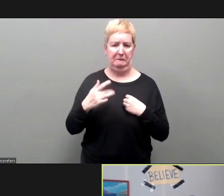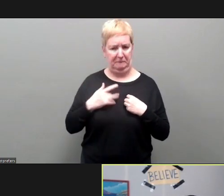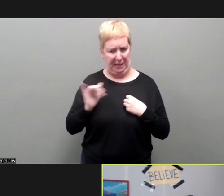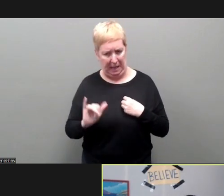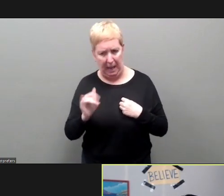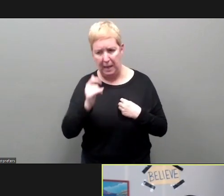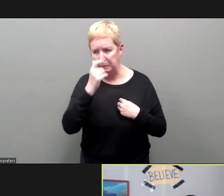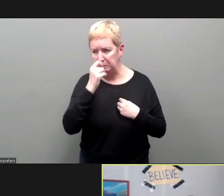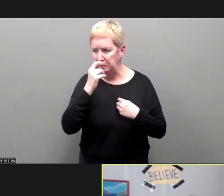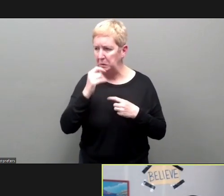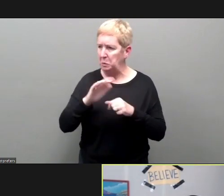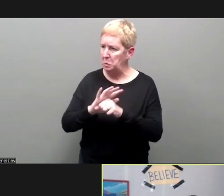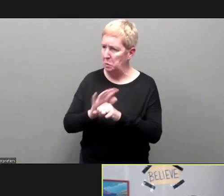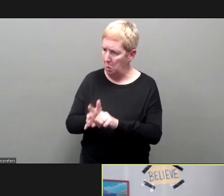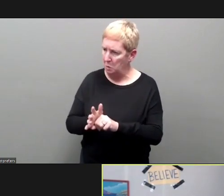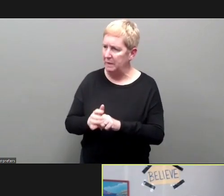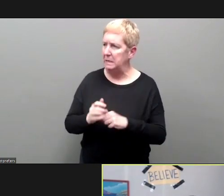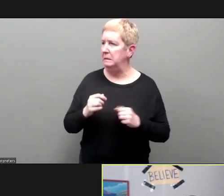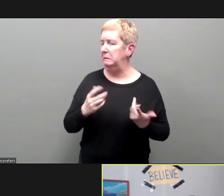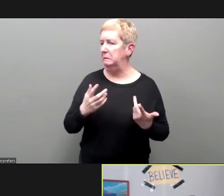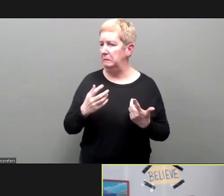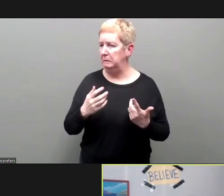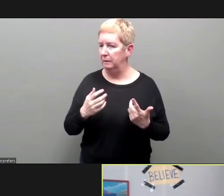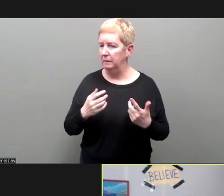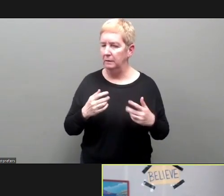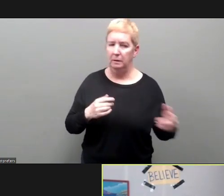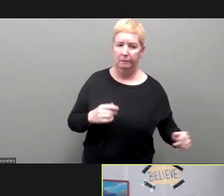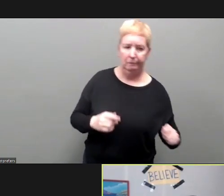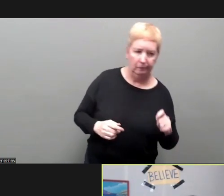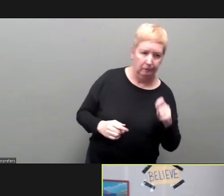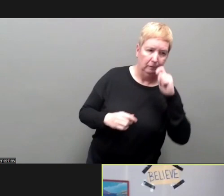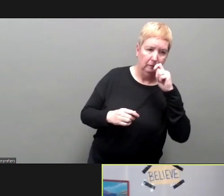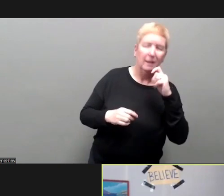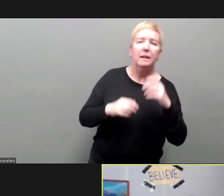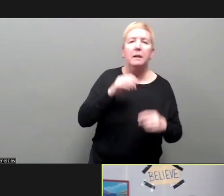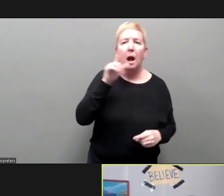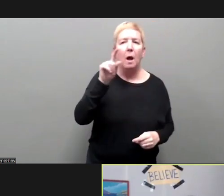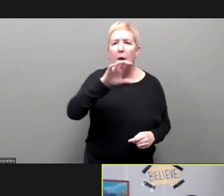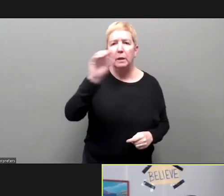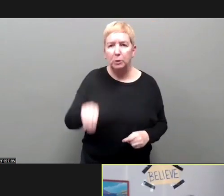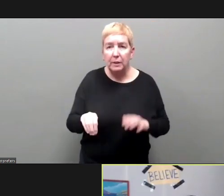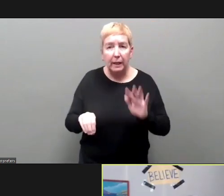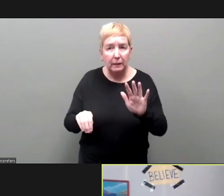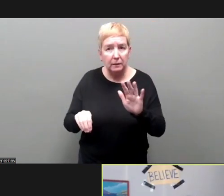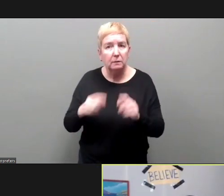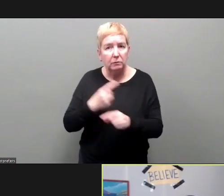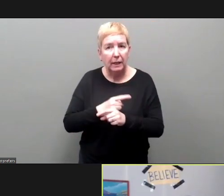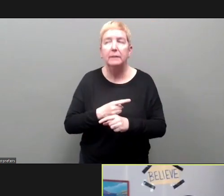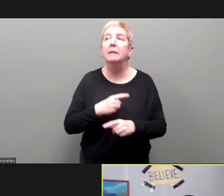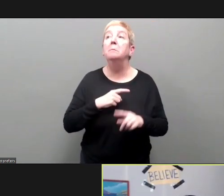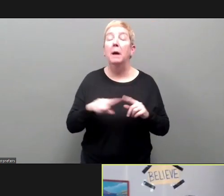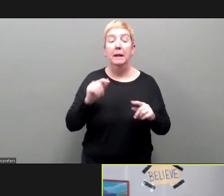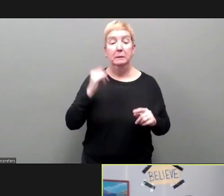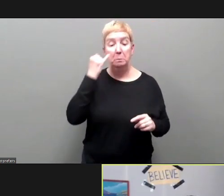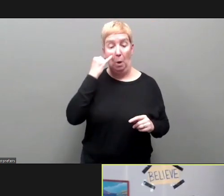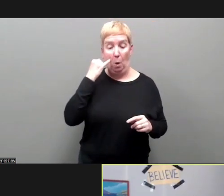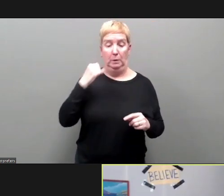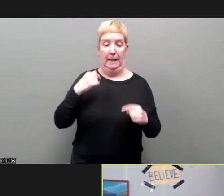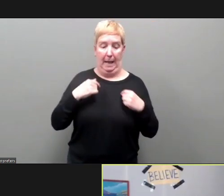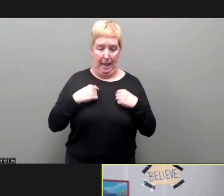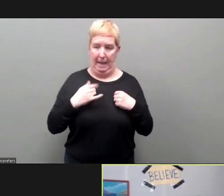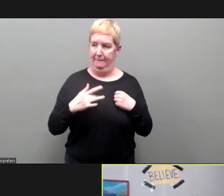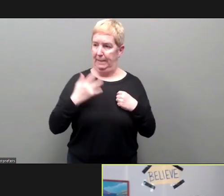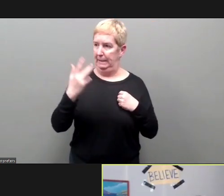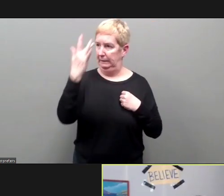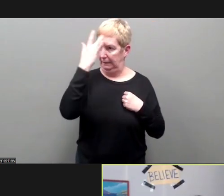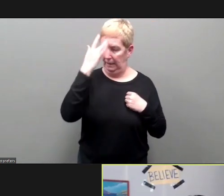yeah, the tests aren't 100%, but if you test, you know, like David said, like one